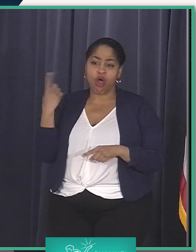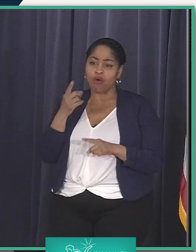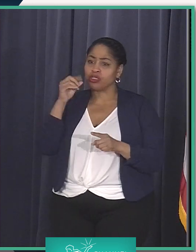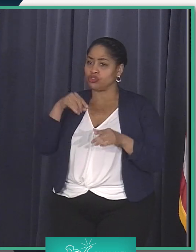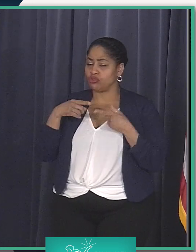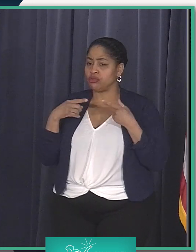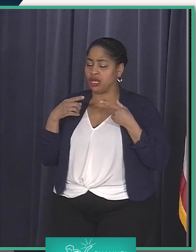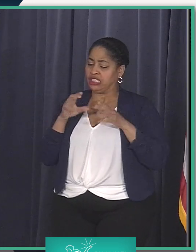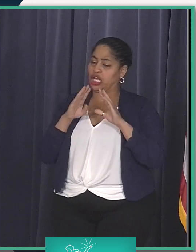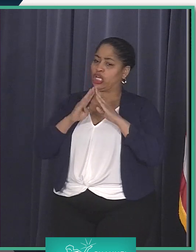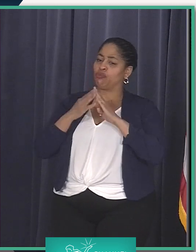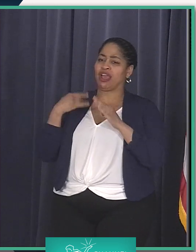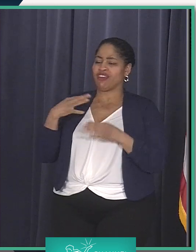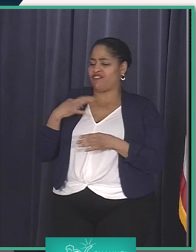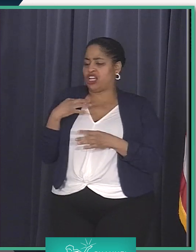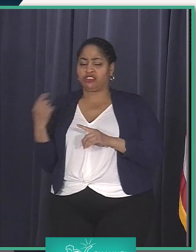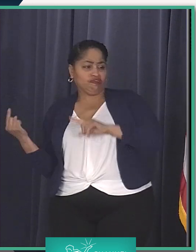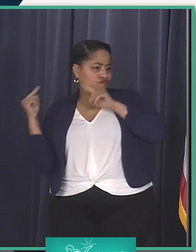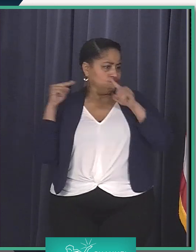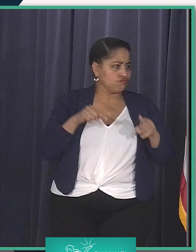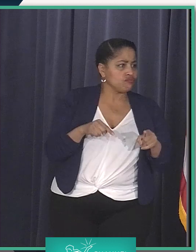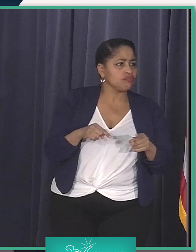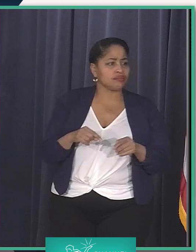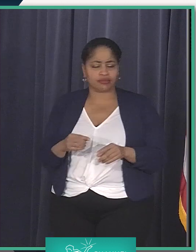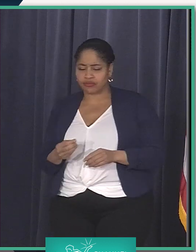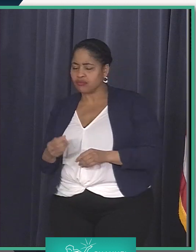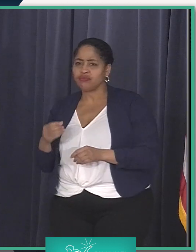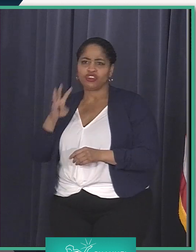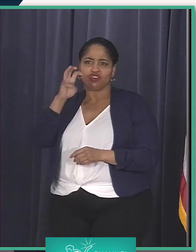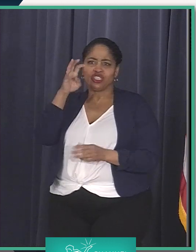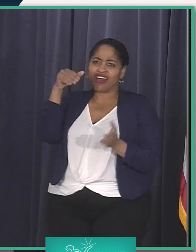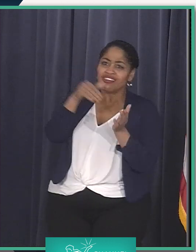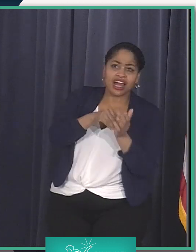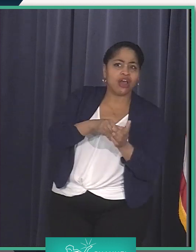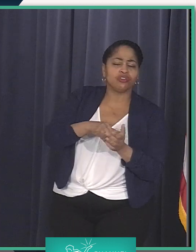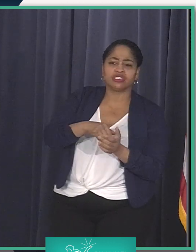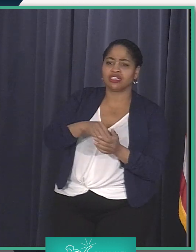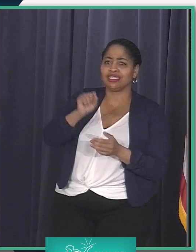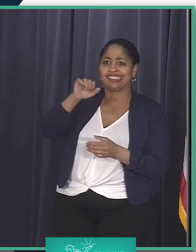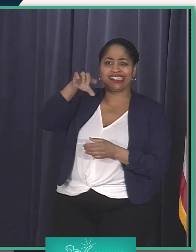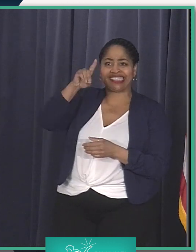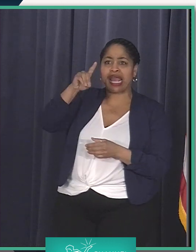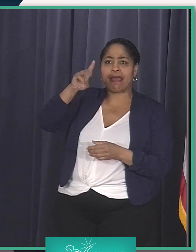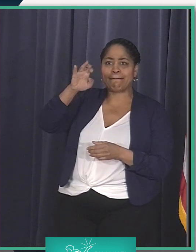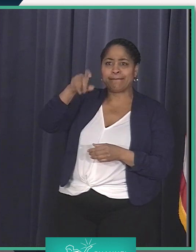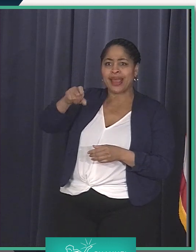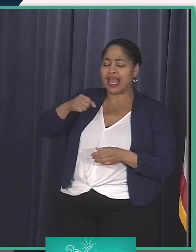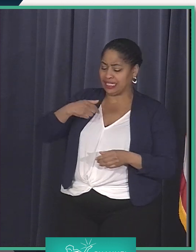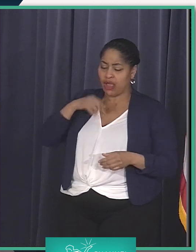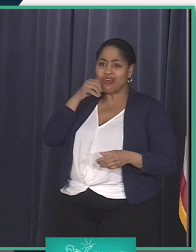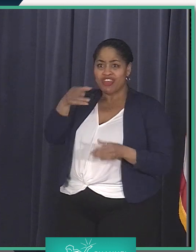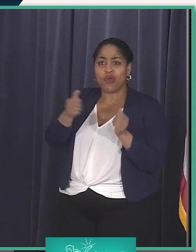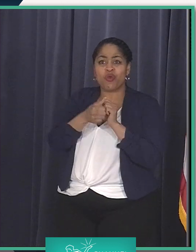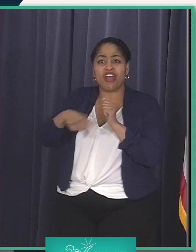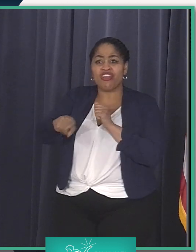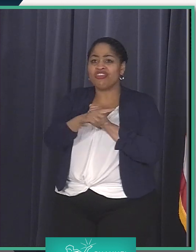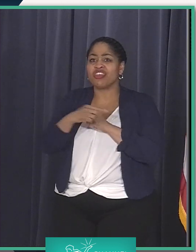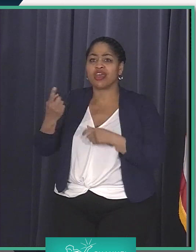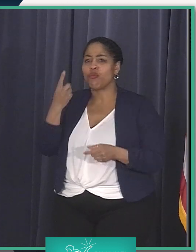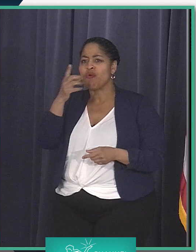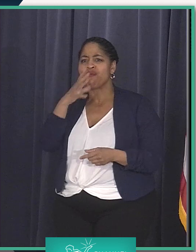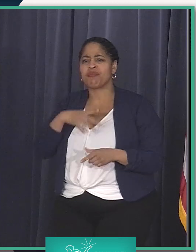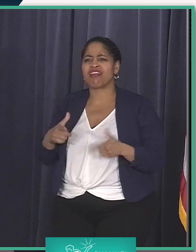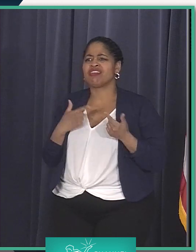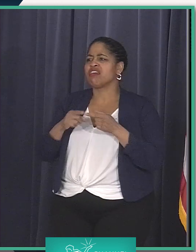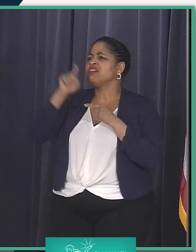community. We had volunteers who put out 400,000 sandbags. I was out there with them. There was one lady who lived